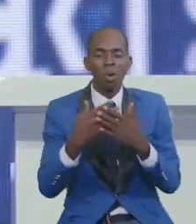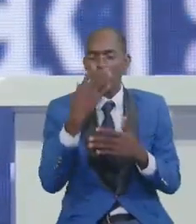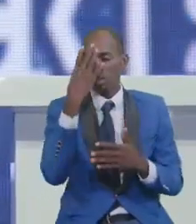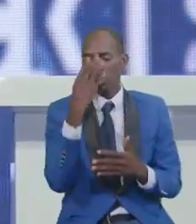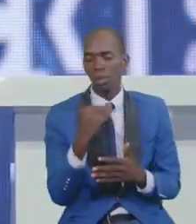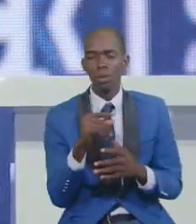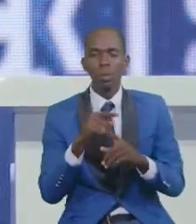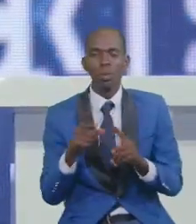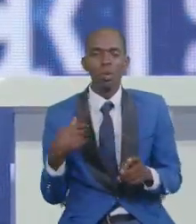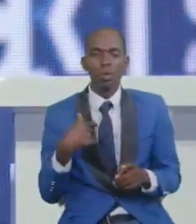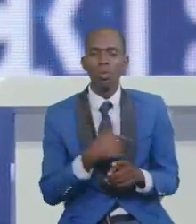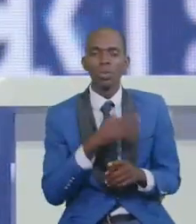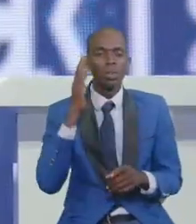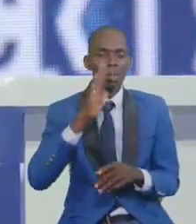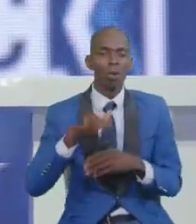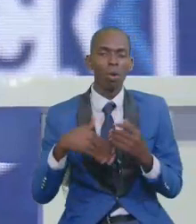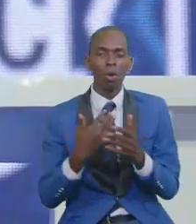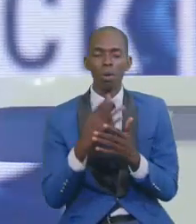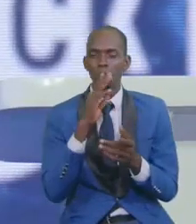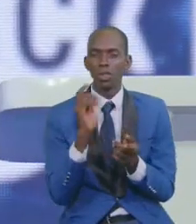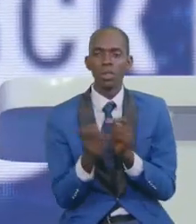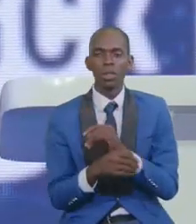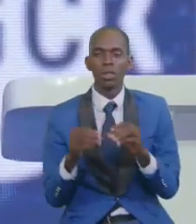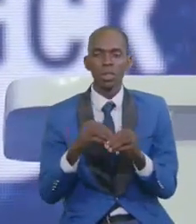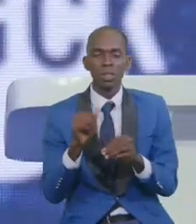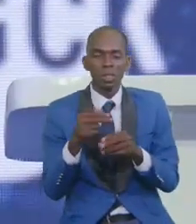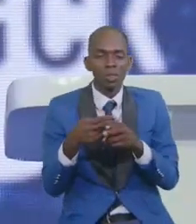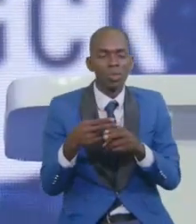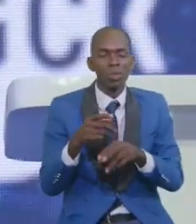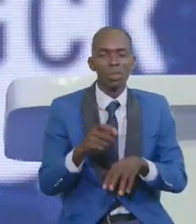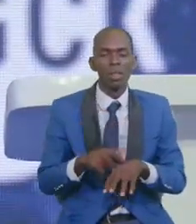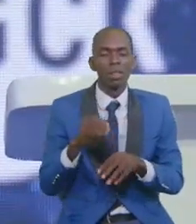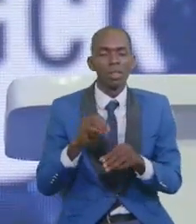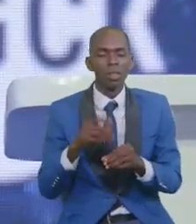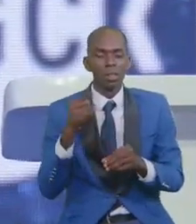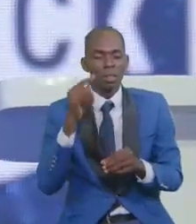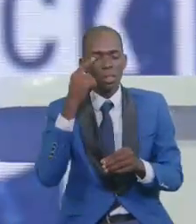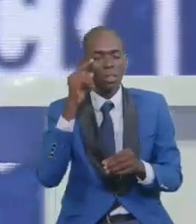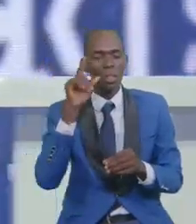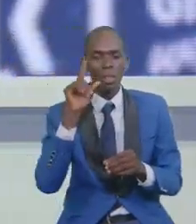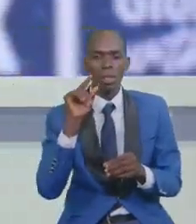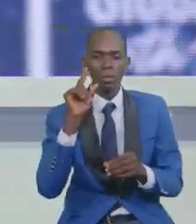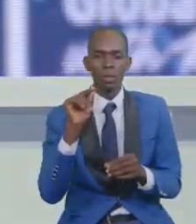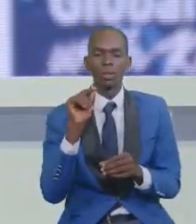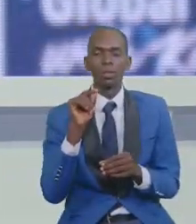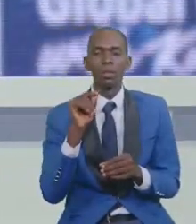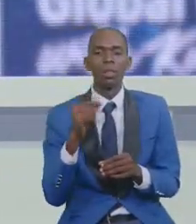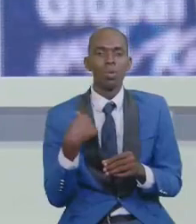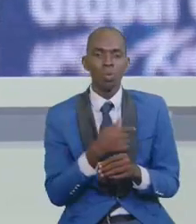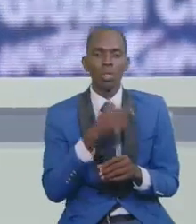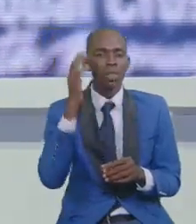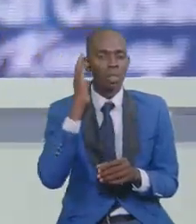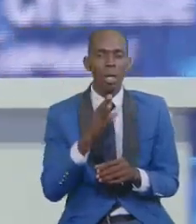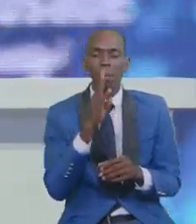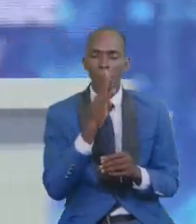be changed. In a moment, in a twinkling of an eye, we shall be changed.